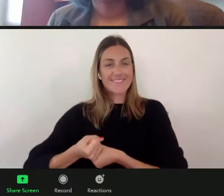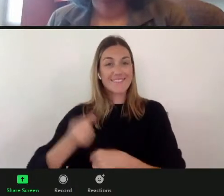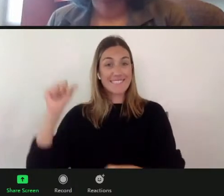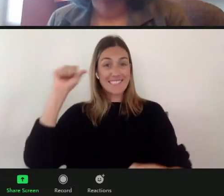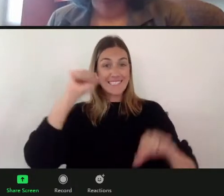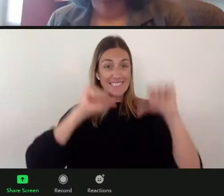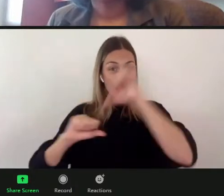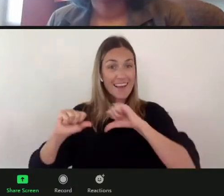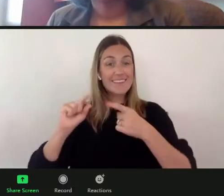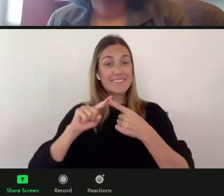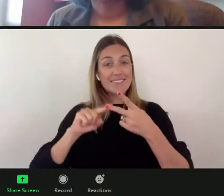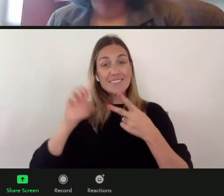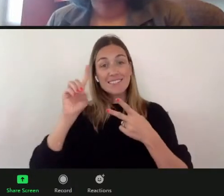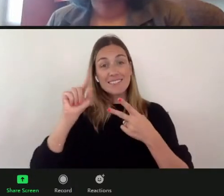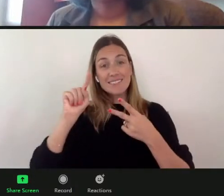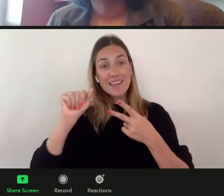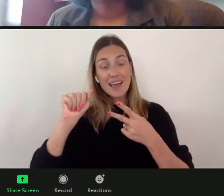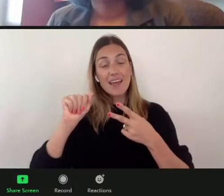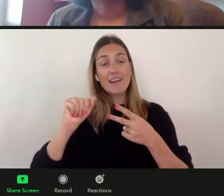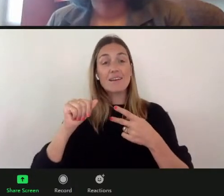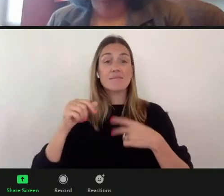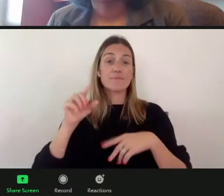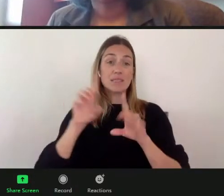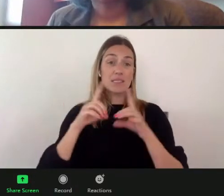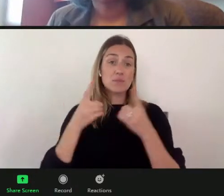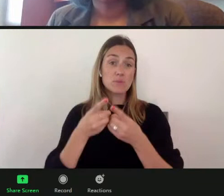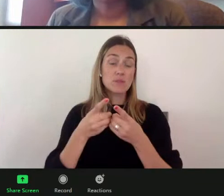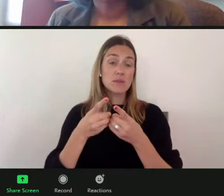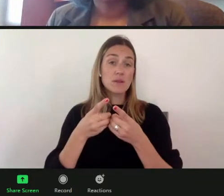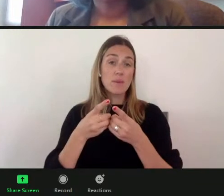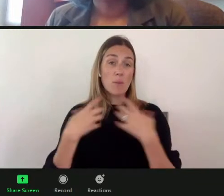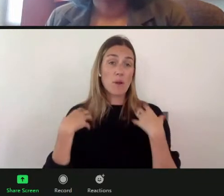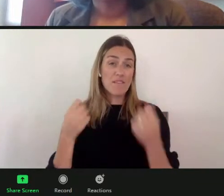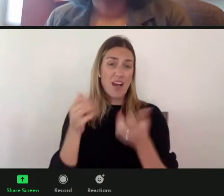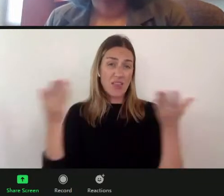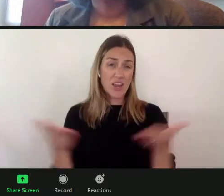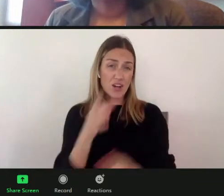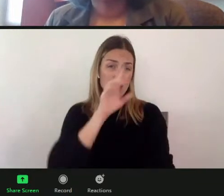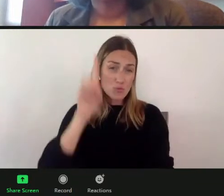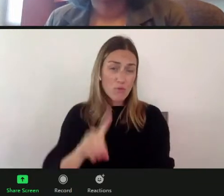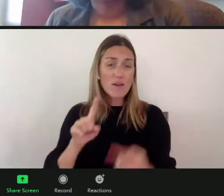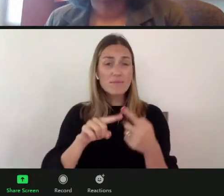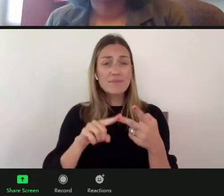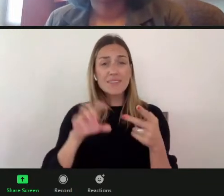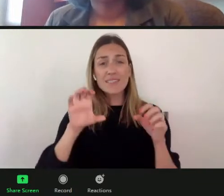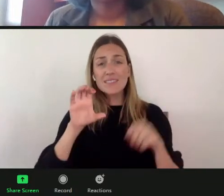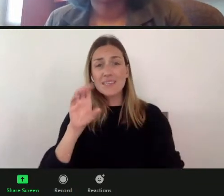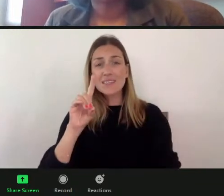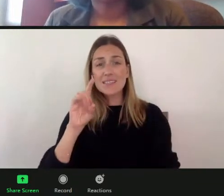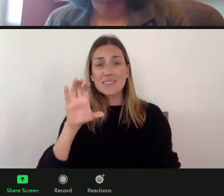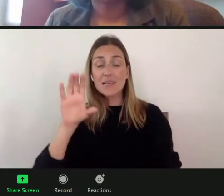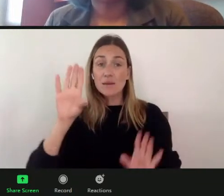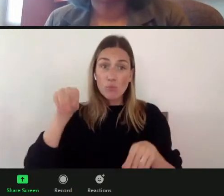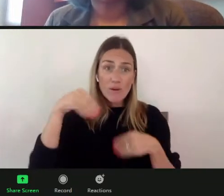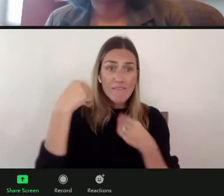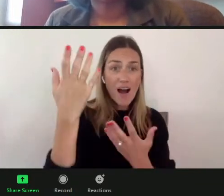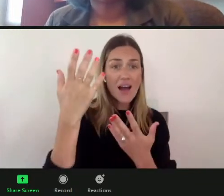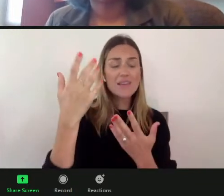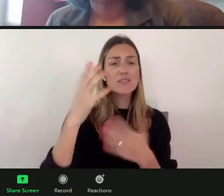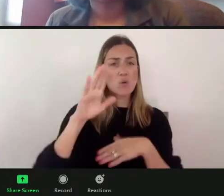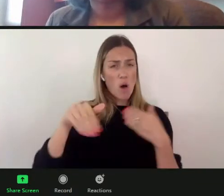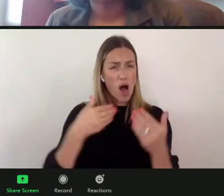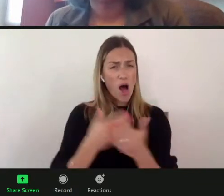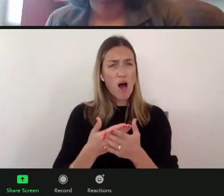Detroit Department of Health provides, that the CDC provide, and all of the policies are grounded in that and